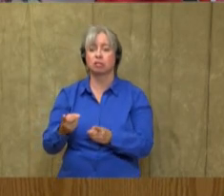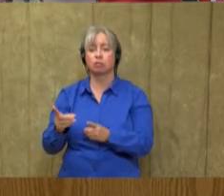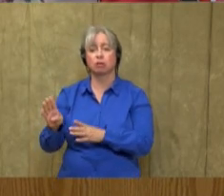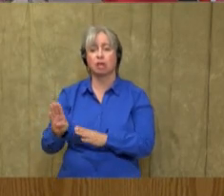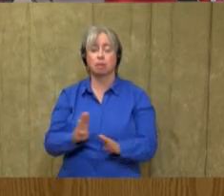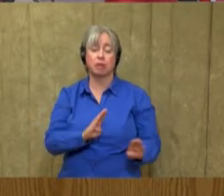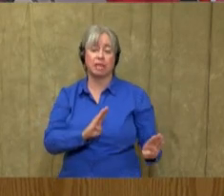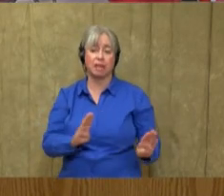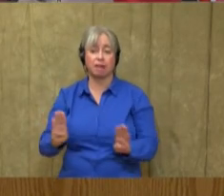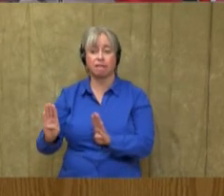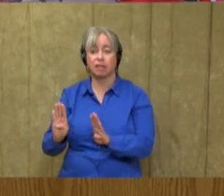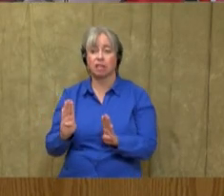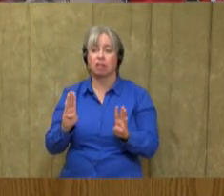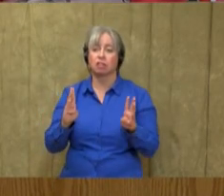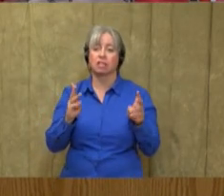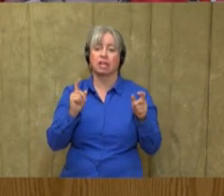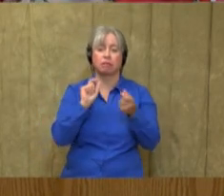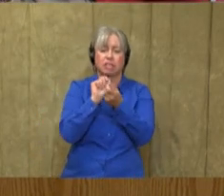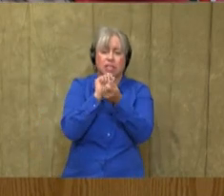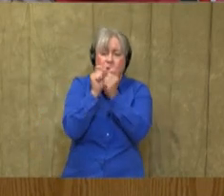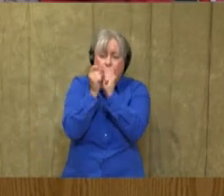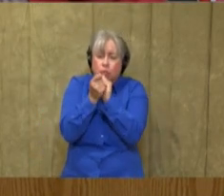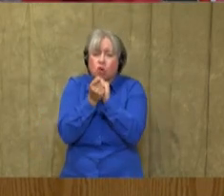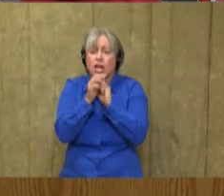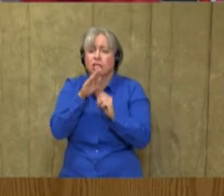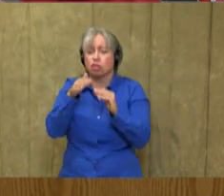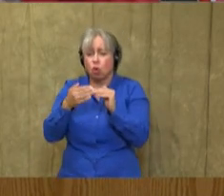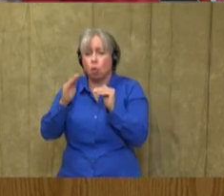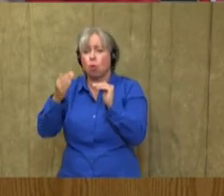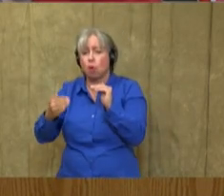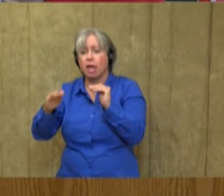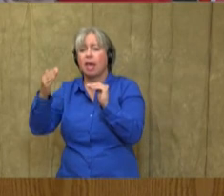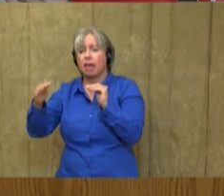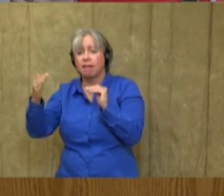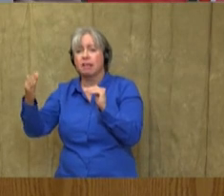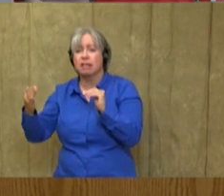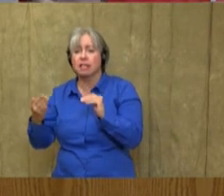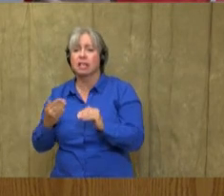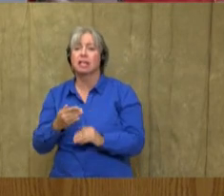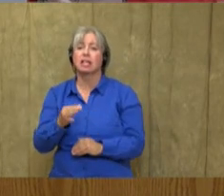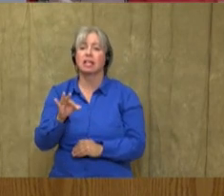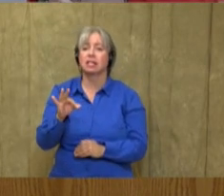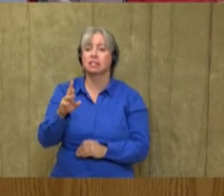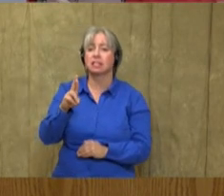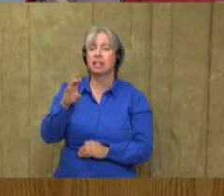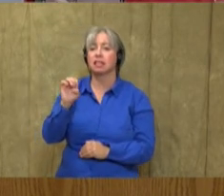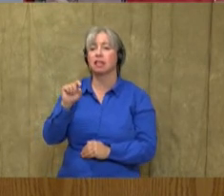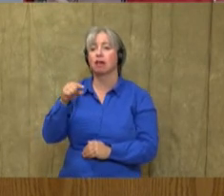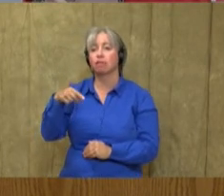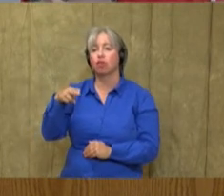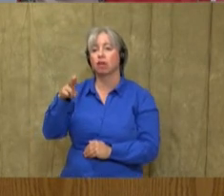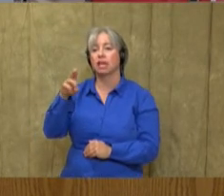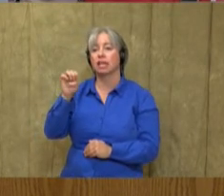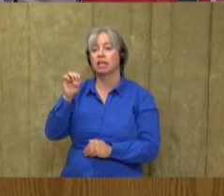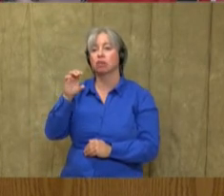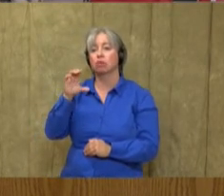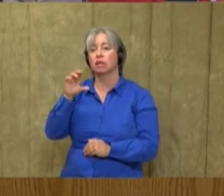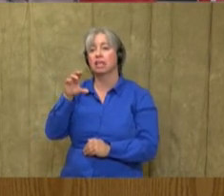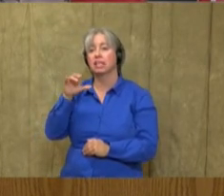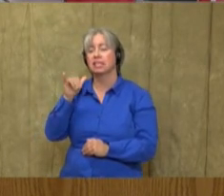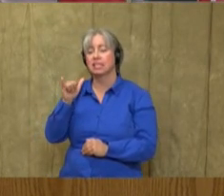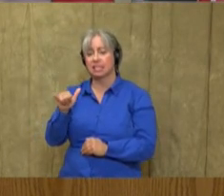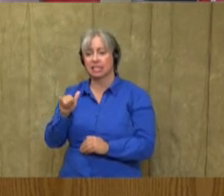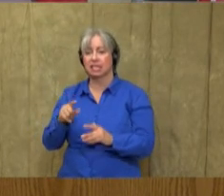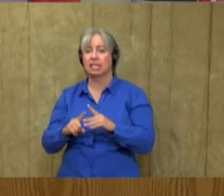especially when we're talking about compressional waves, is the wave frequency. And that frequency, if you can picture, last time we